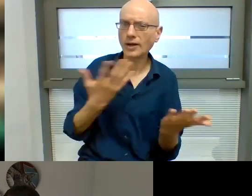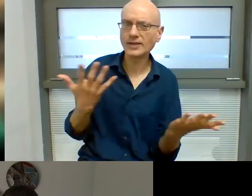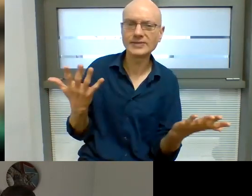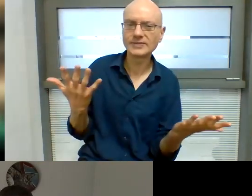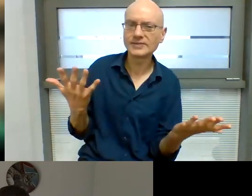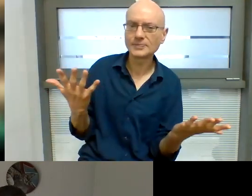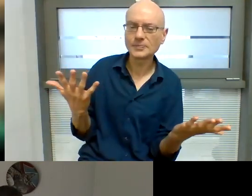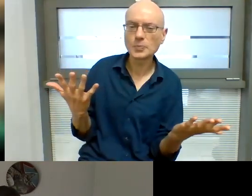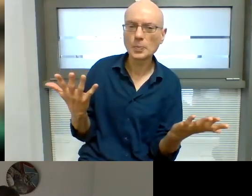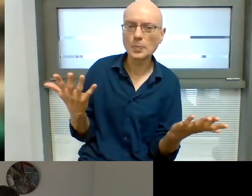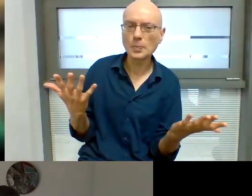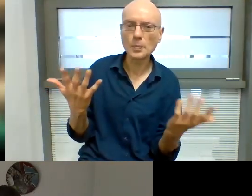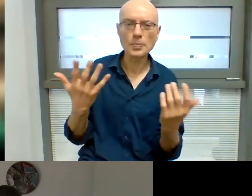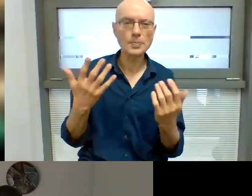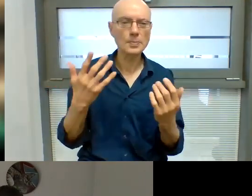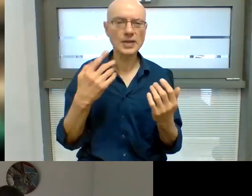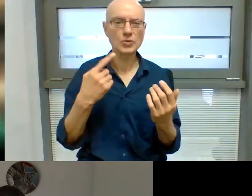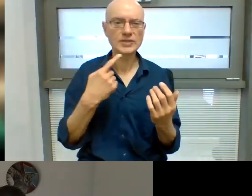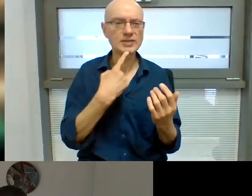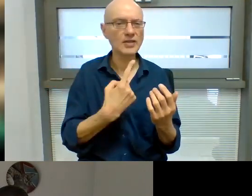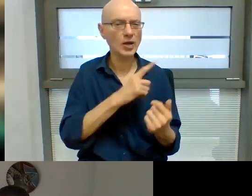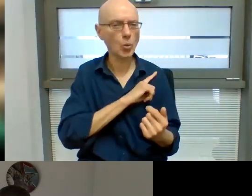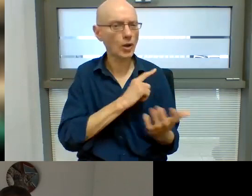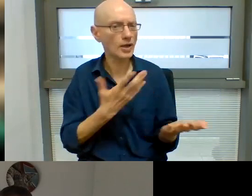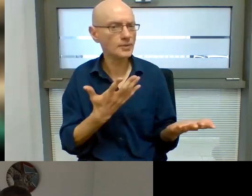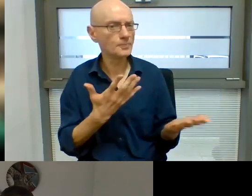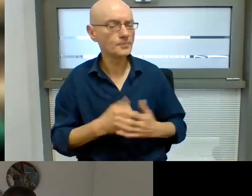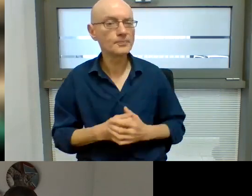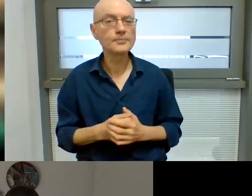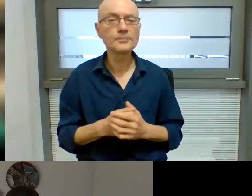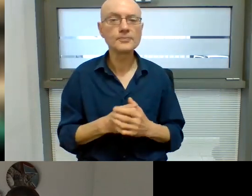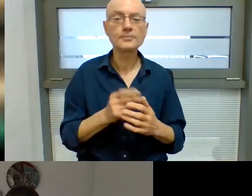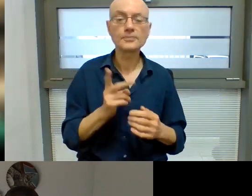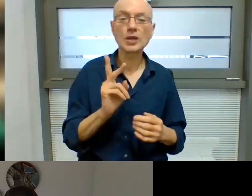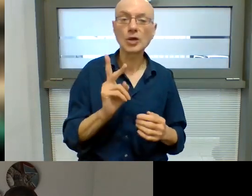were they trying to say that? Well, again,